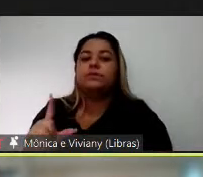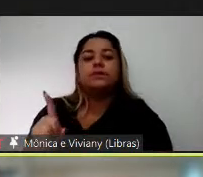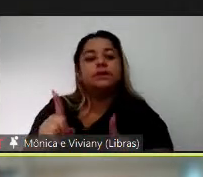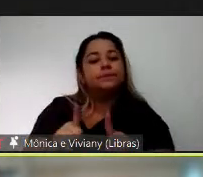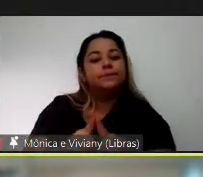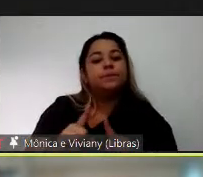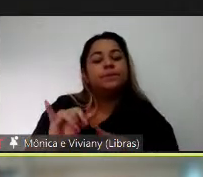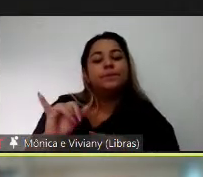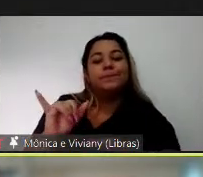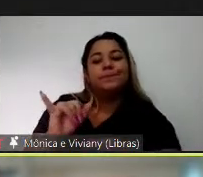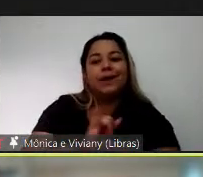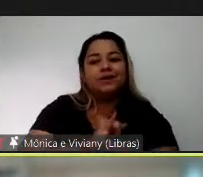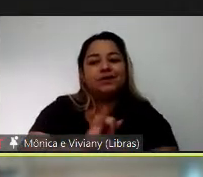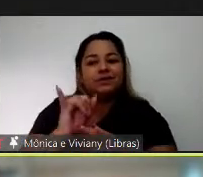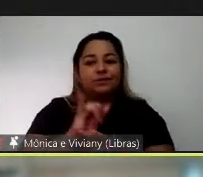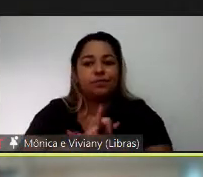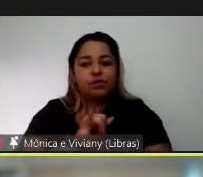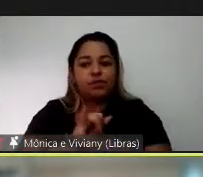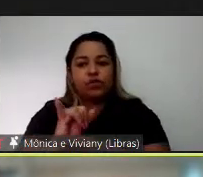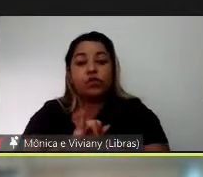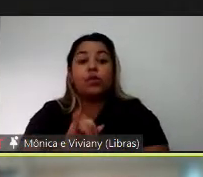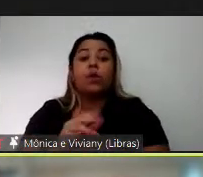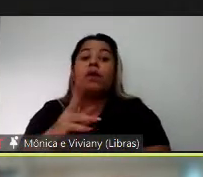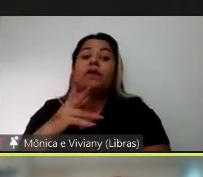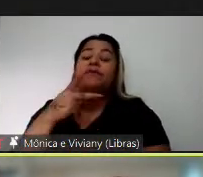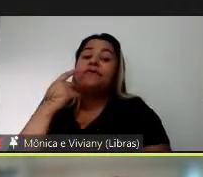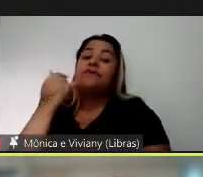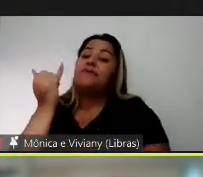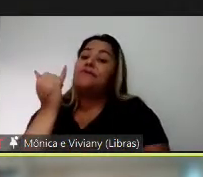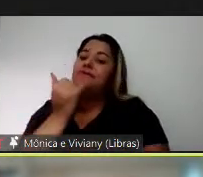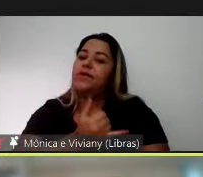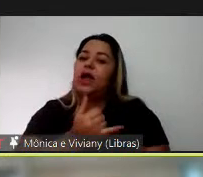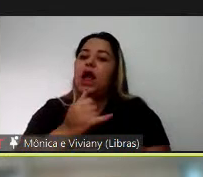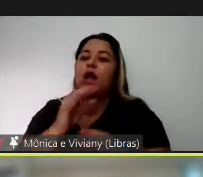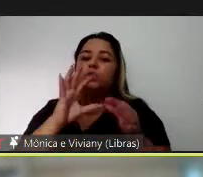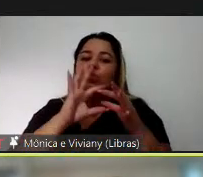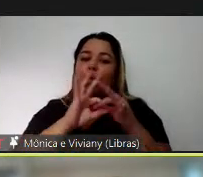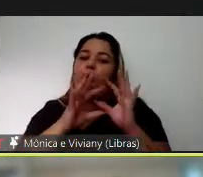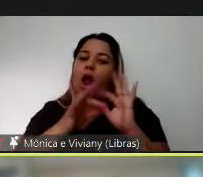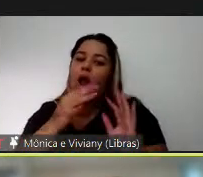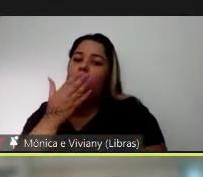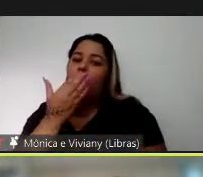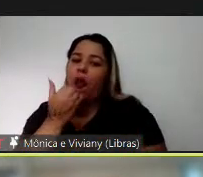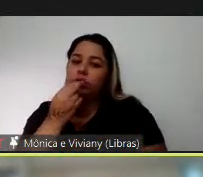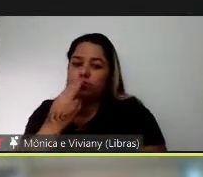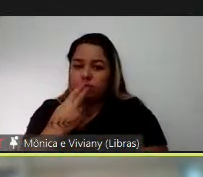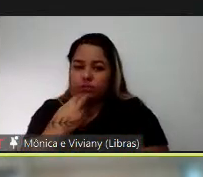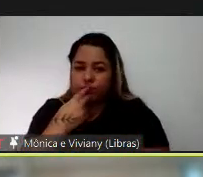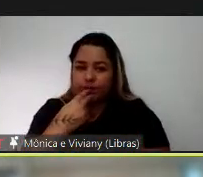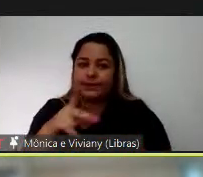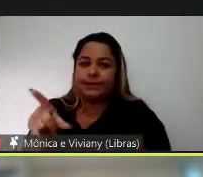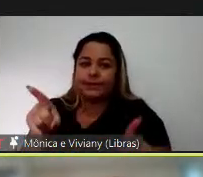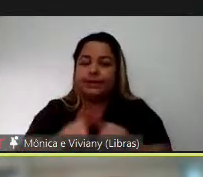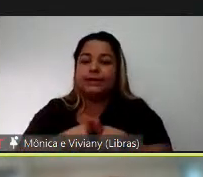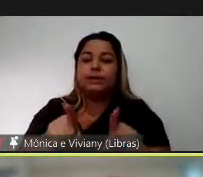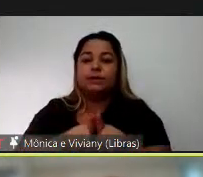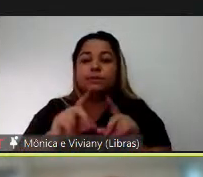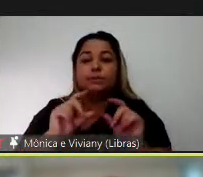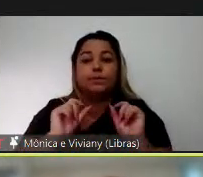talking about this, it has in which we talk about a brief context of food and nutrition.